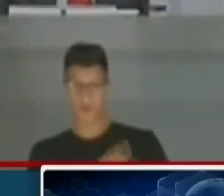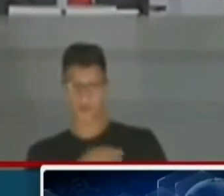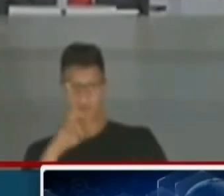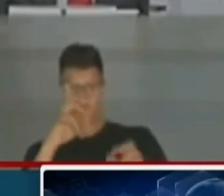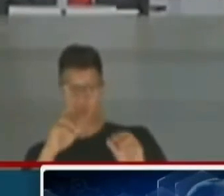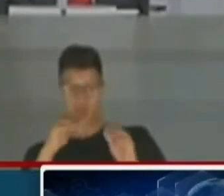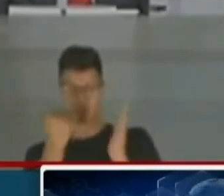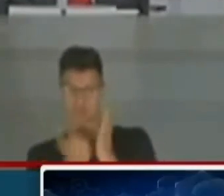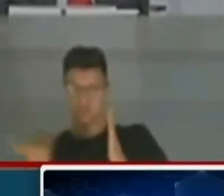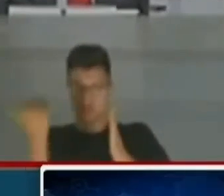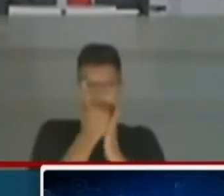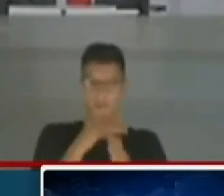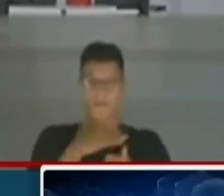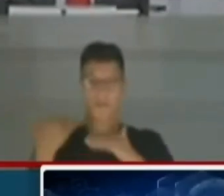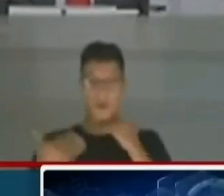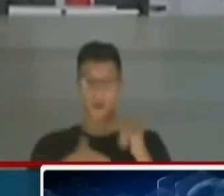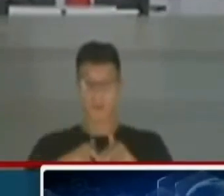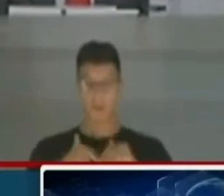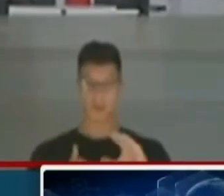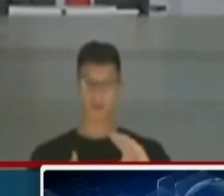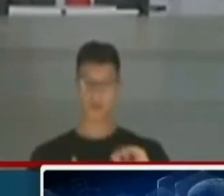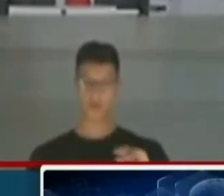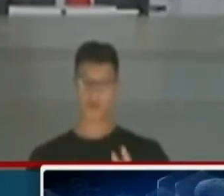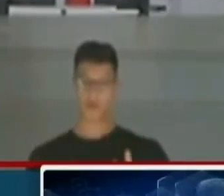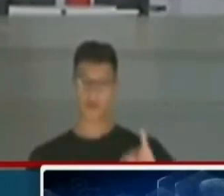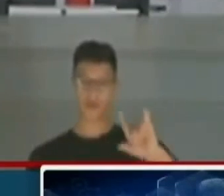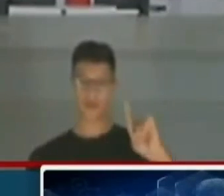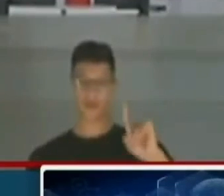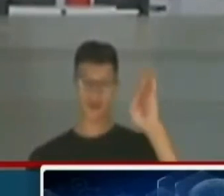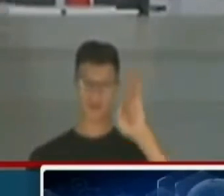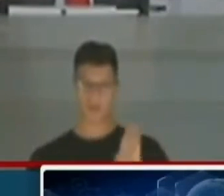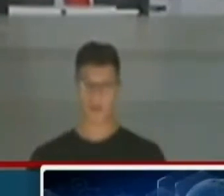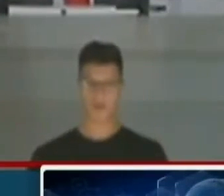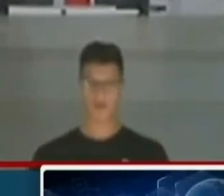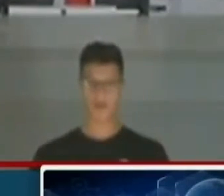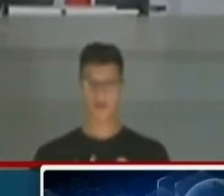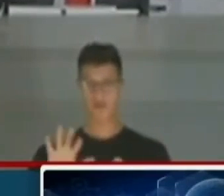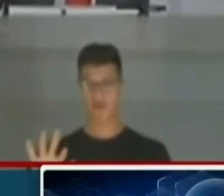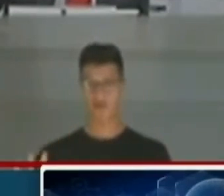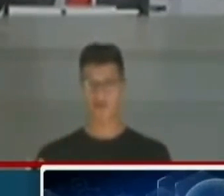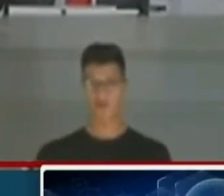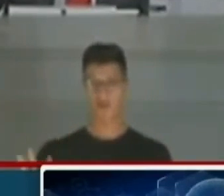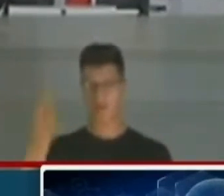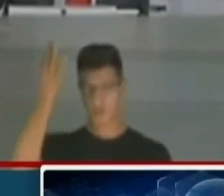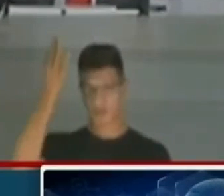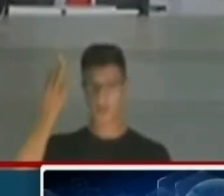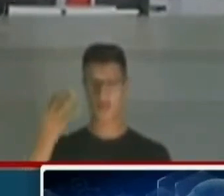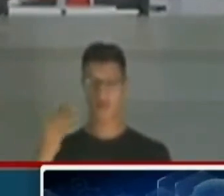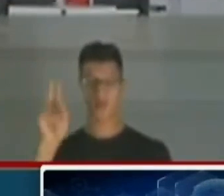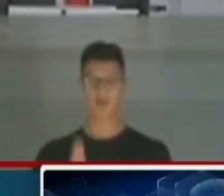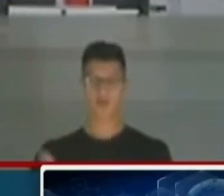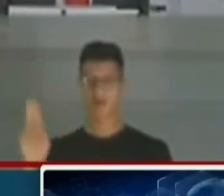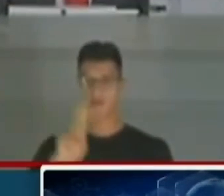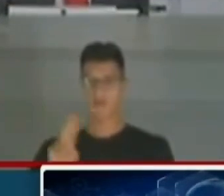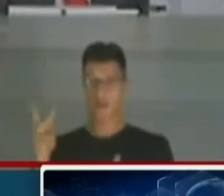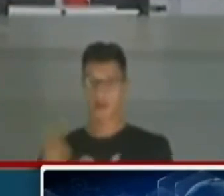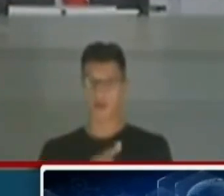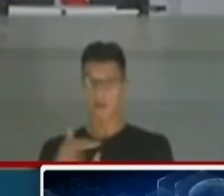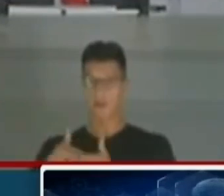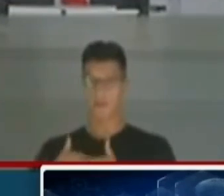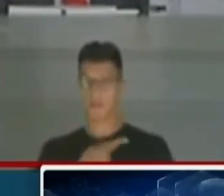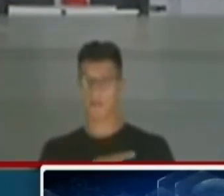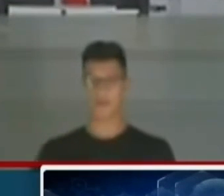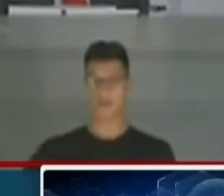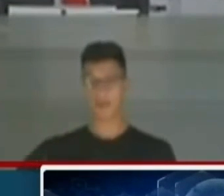his accusation. The document Bolsonaro based his claims on turns out was redacted by Alexandre Marquez of the Court of